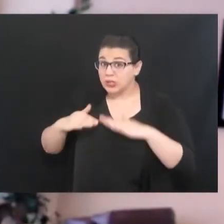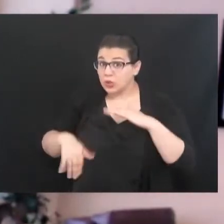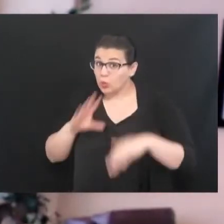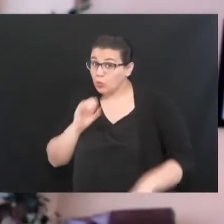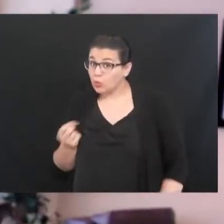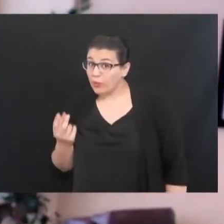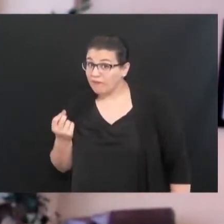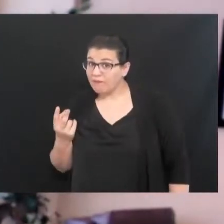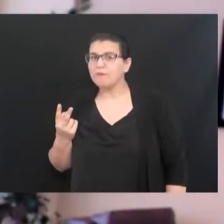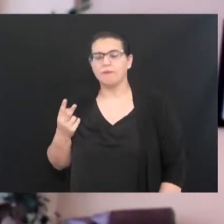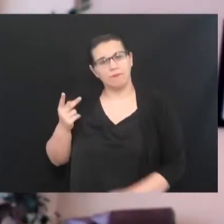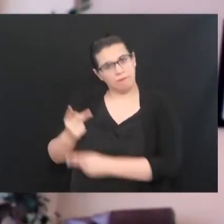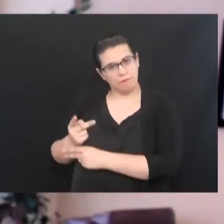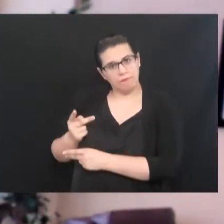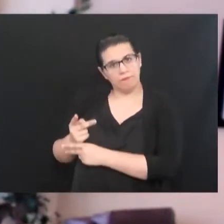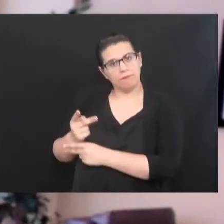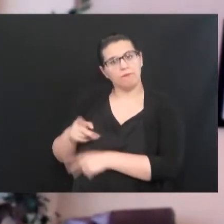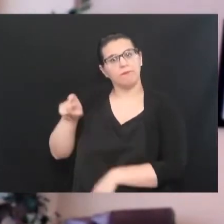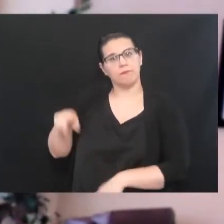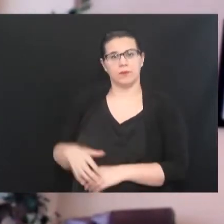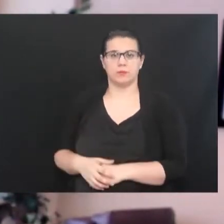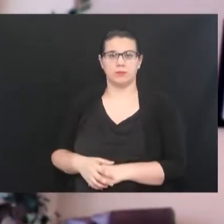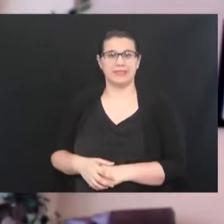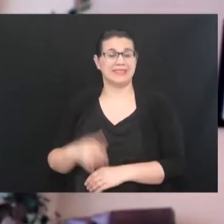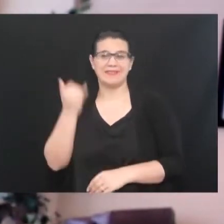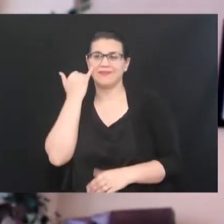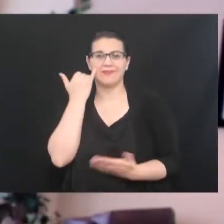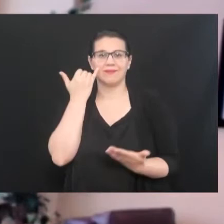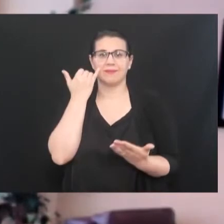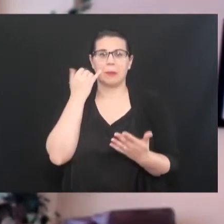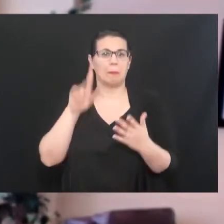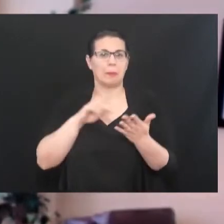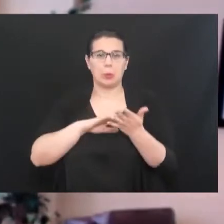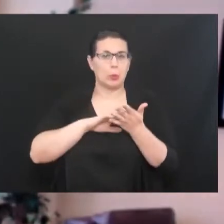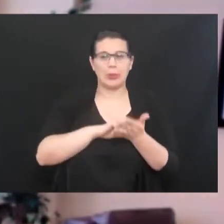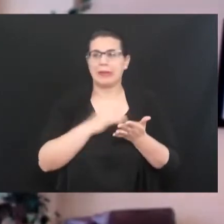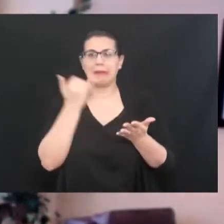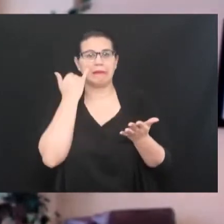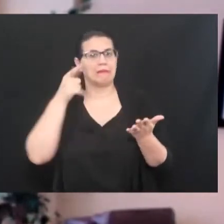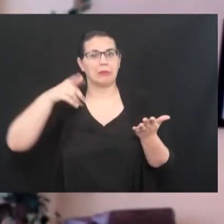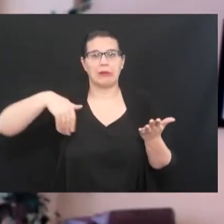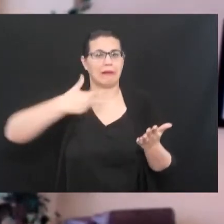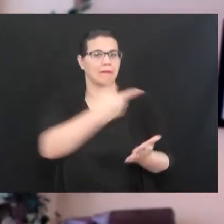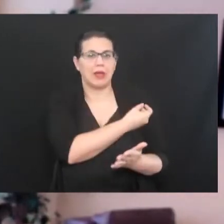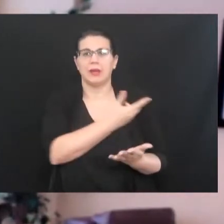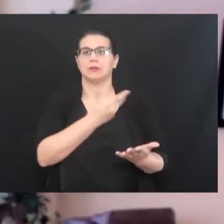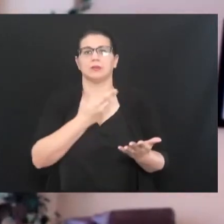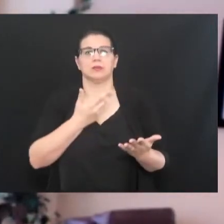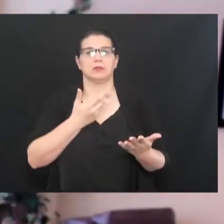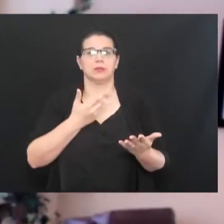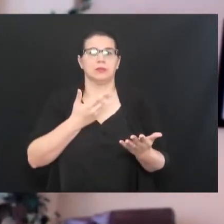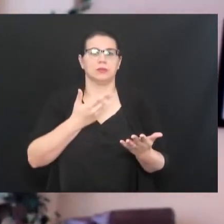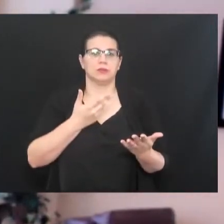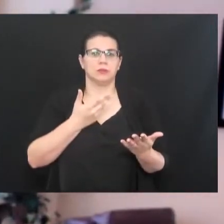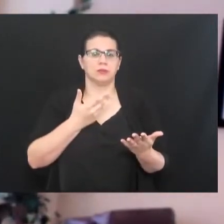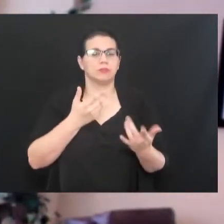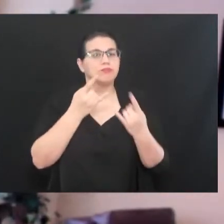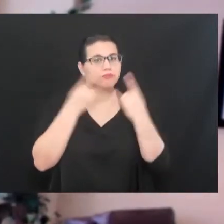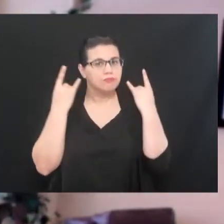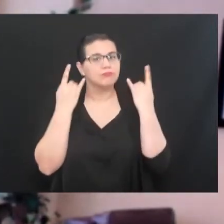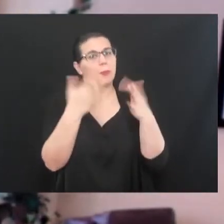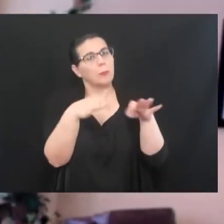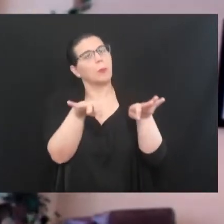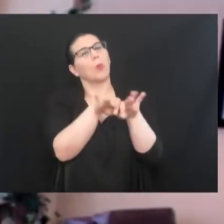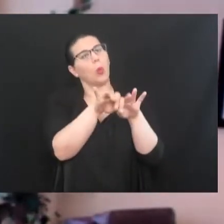and anybody who's vulnerable and anybody that's not vaccinated fully, with wearing masks and staying